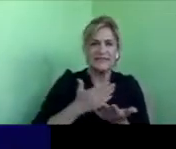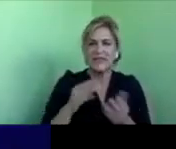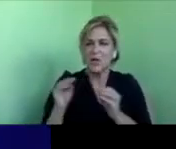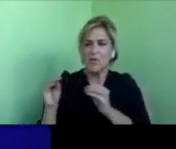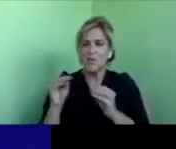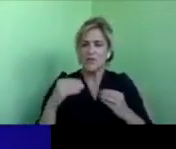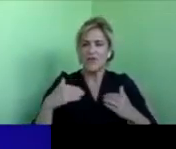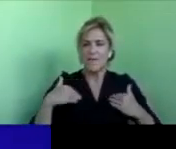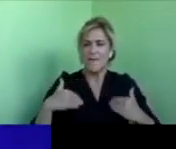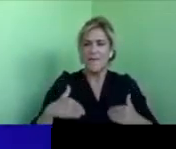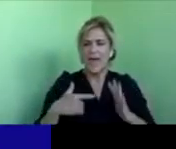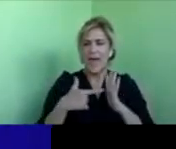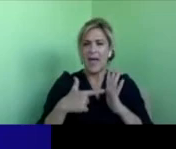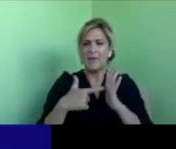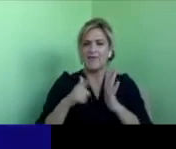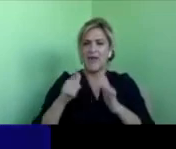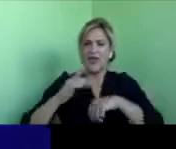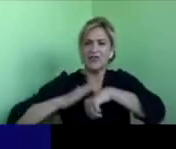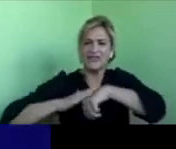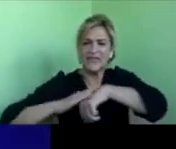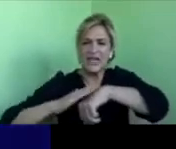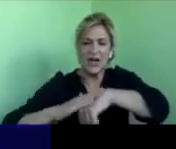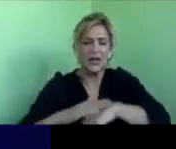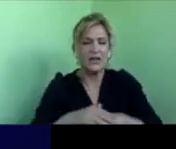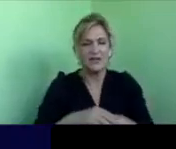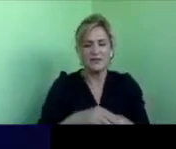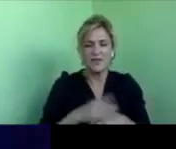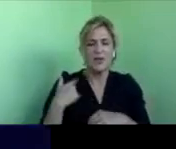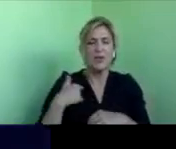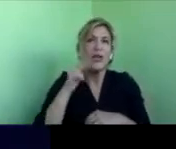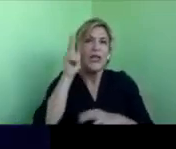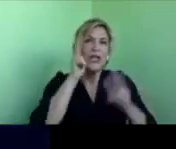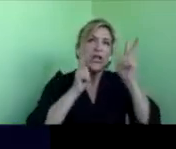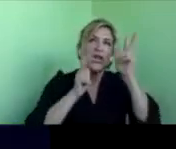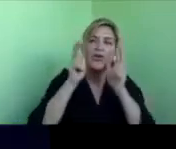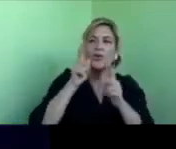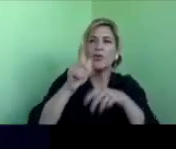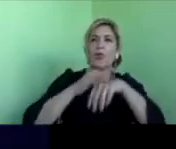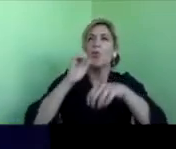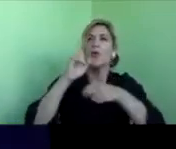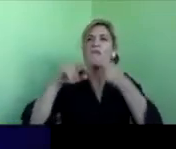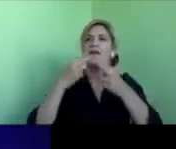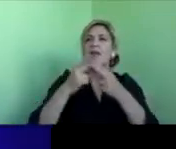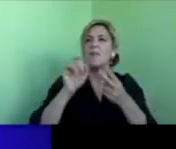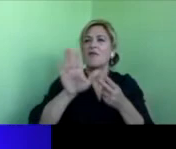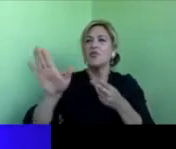signal. We hear you call the names of your dead. We mourn with you.